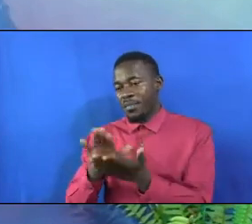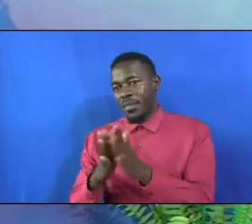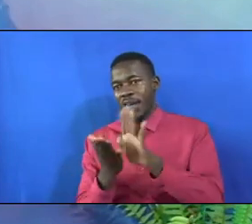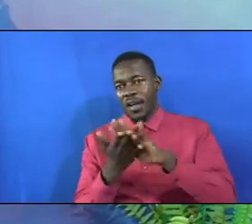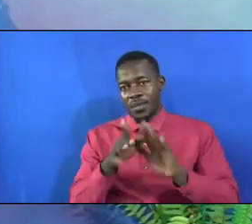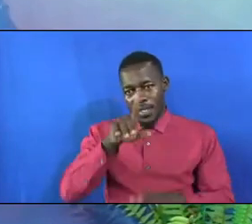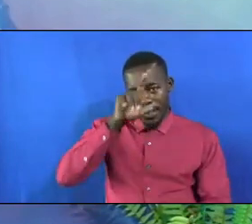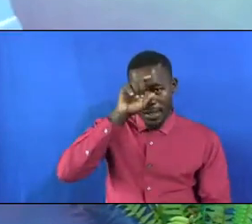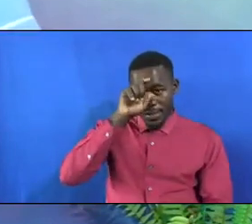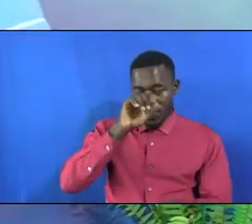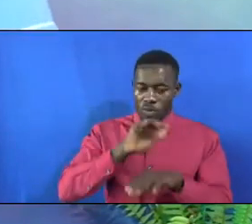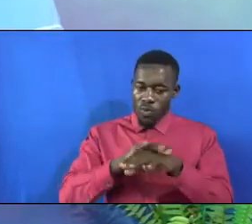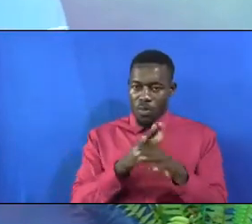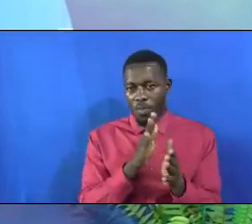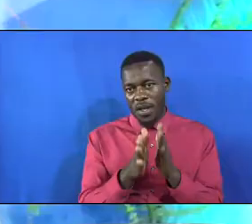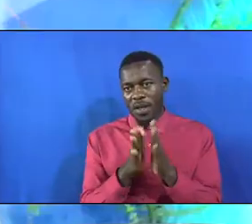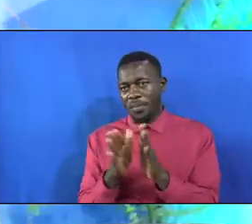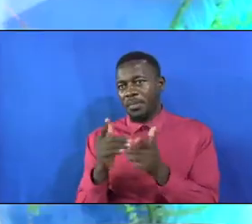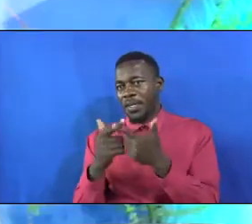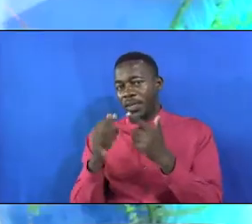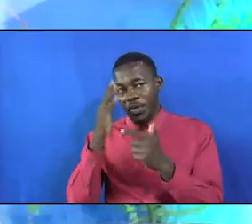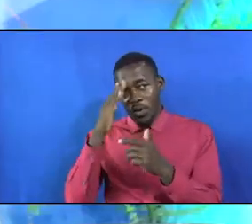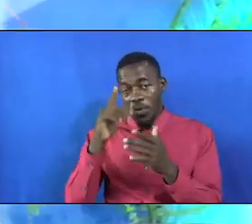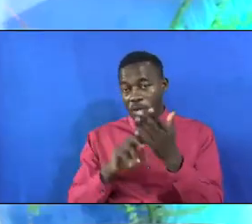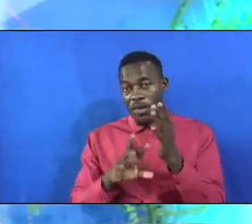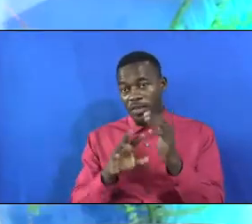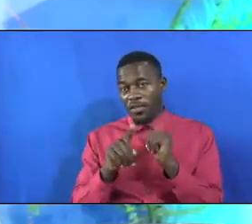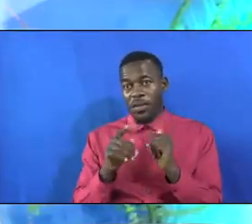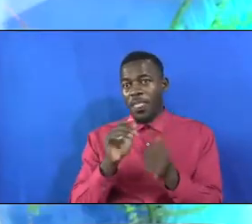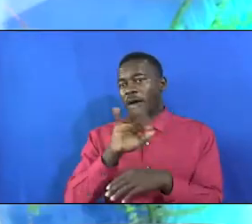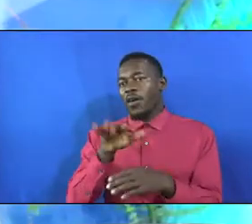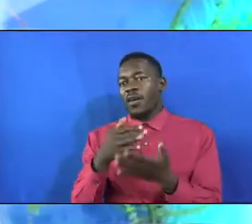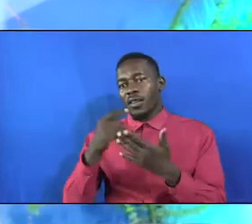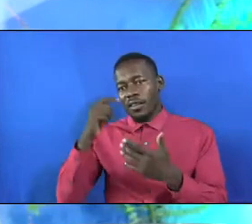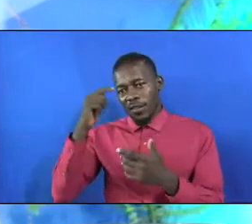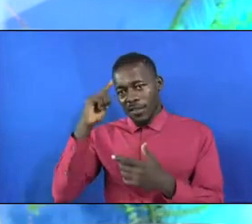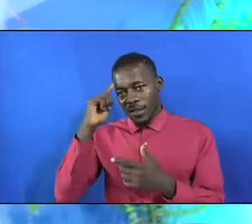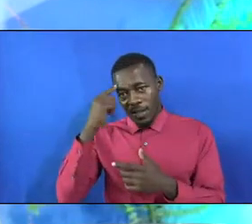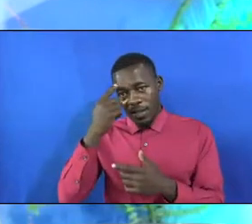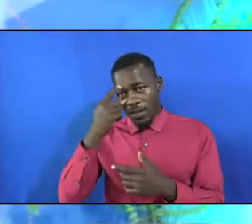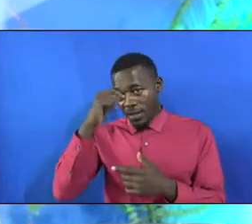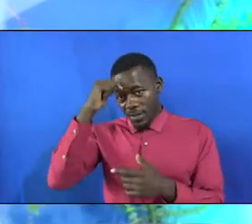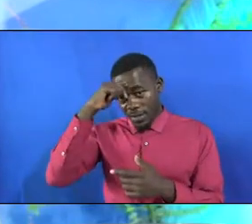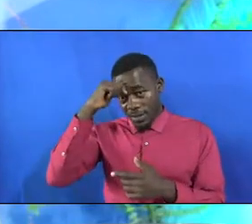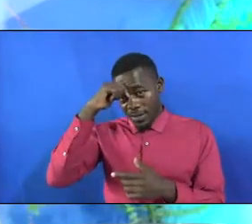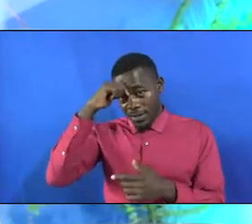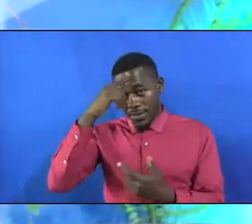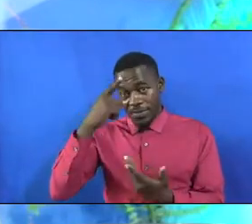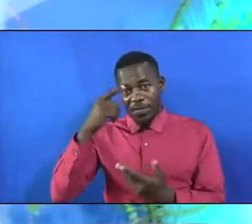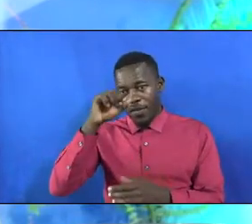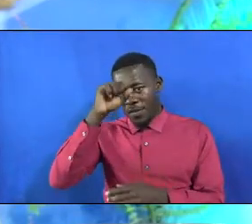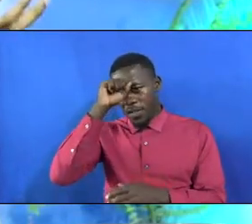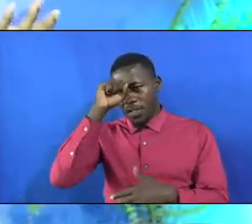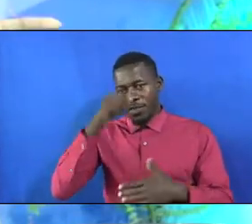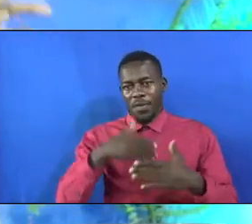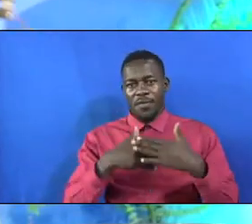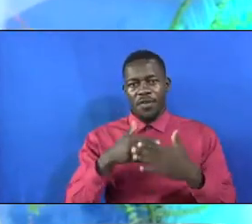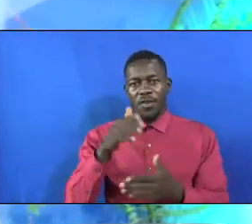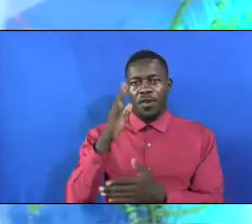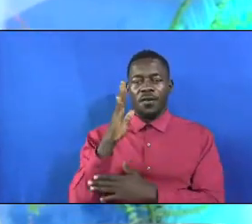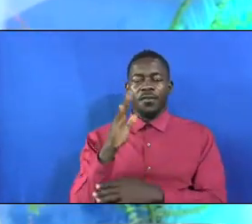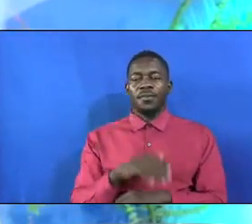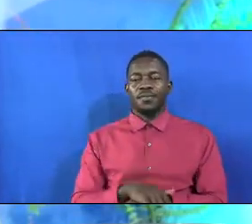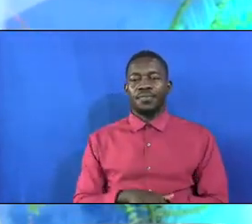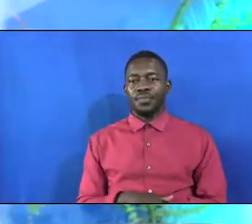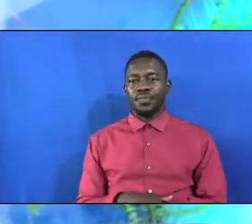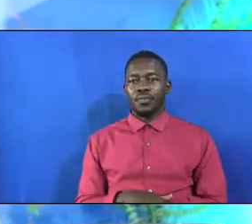good strategy. But you know what? At the very hands of the command that he gave were people who feared God, and they